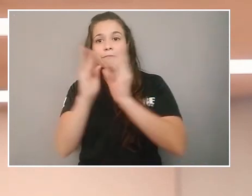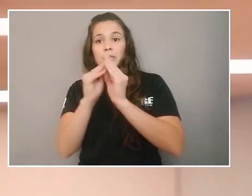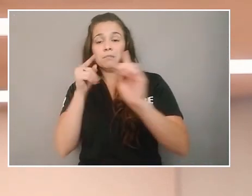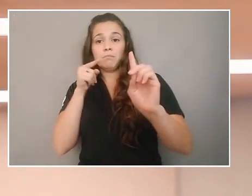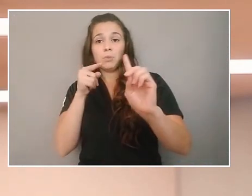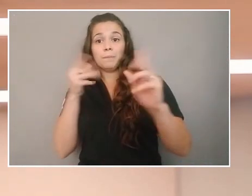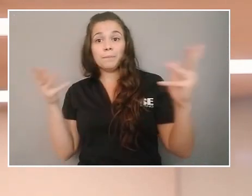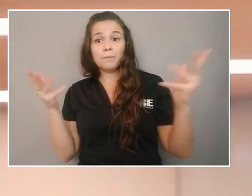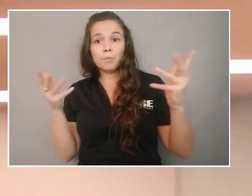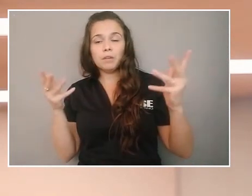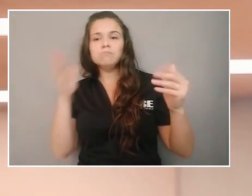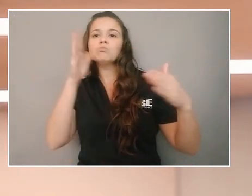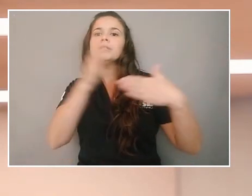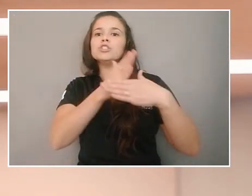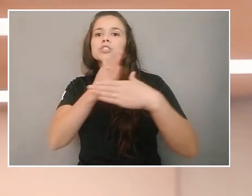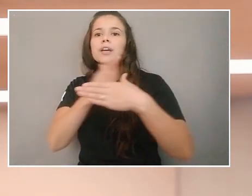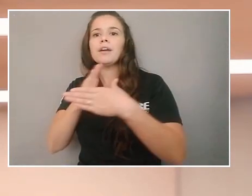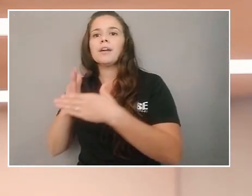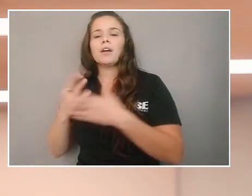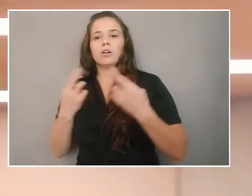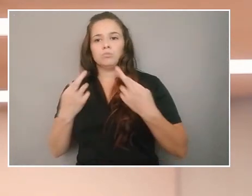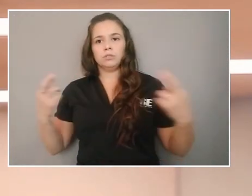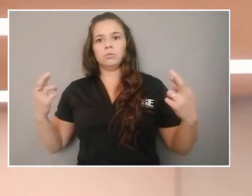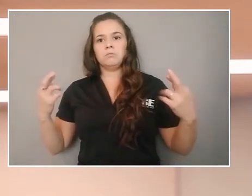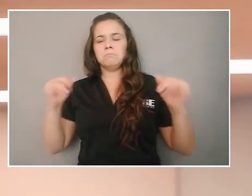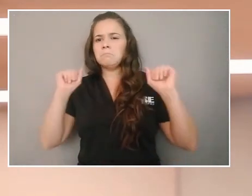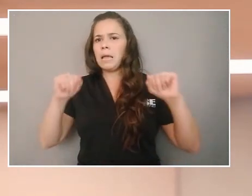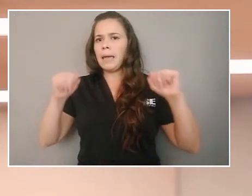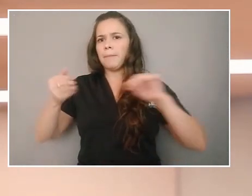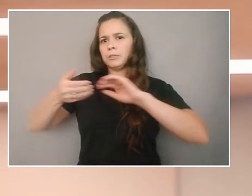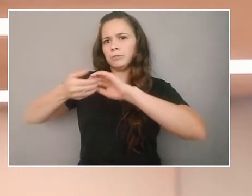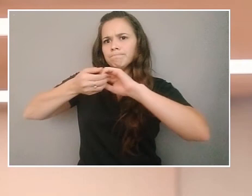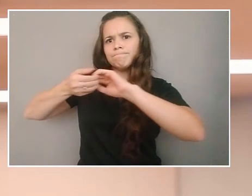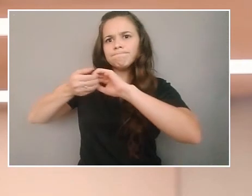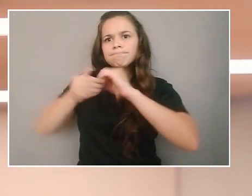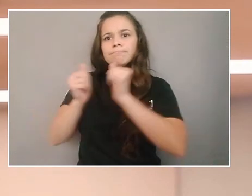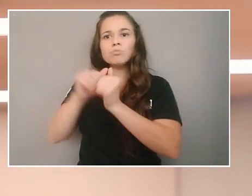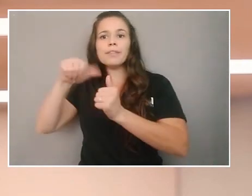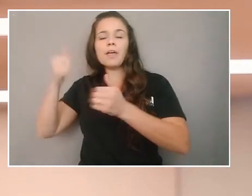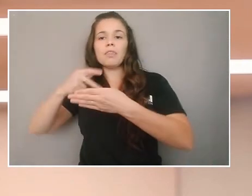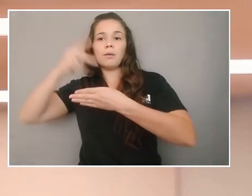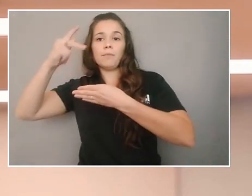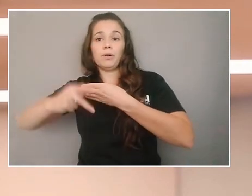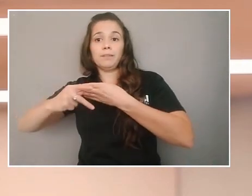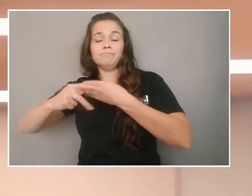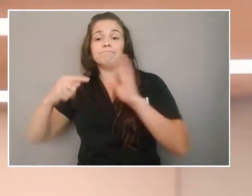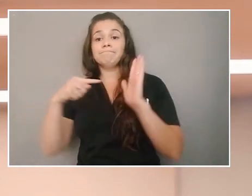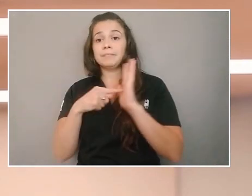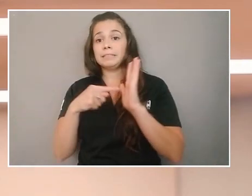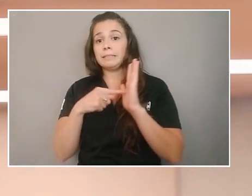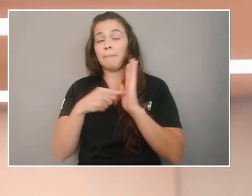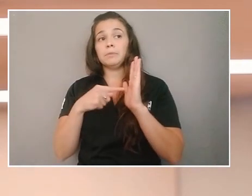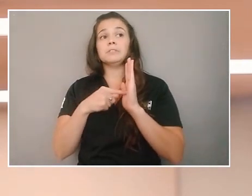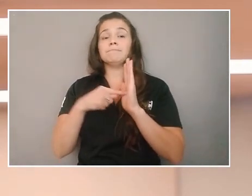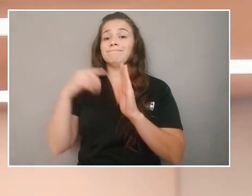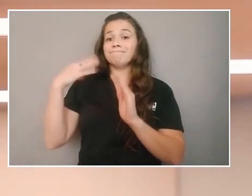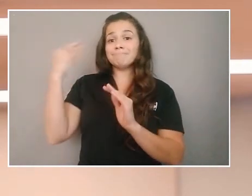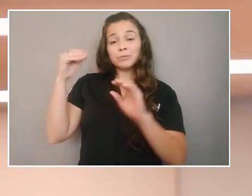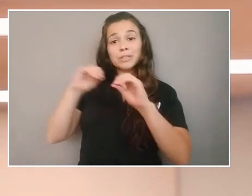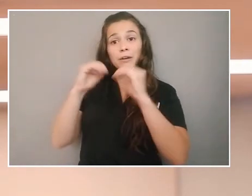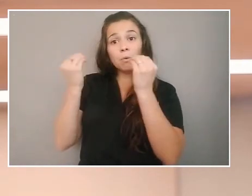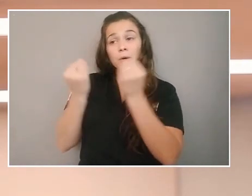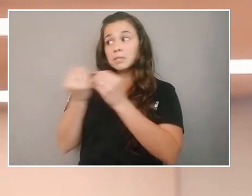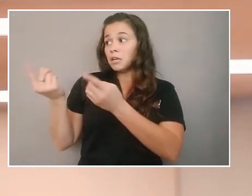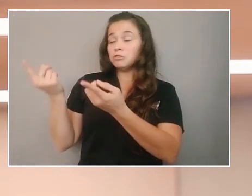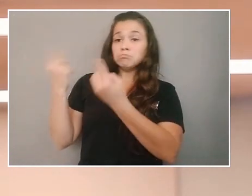sharing resources and collaborating with other programs. Examples of organizations attending the monthly